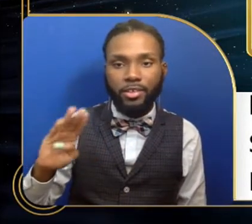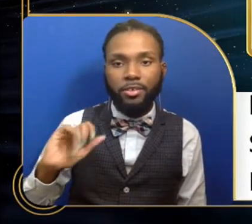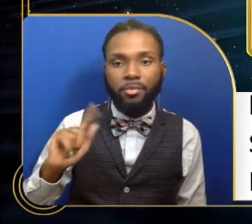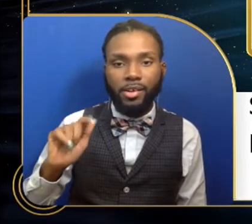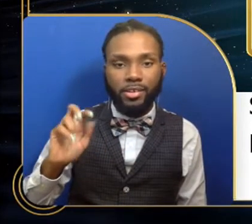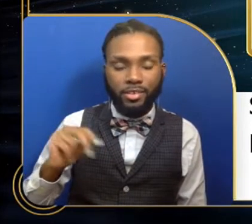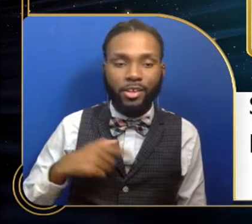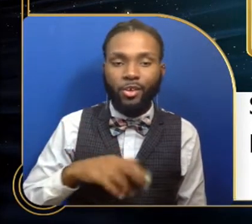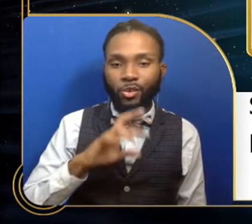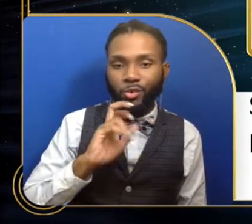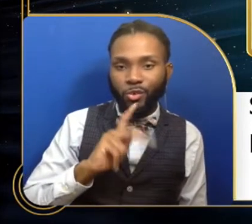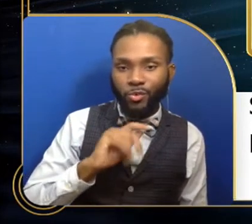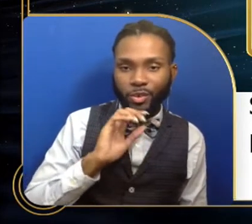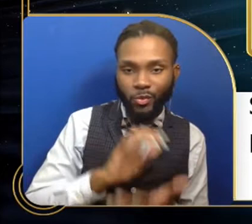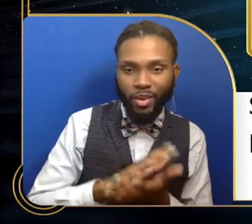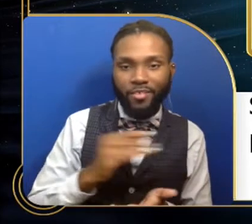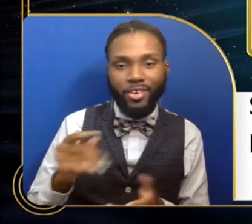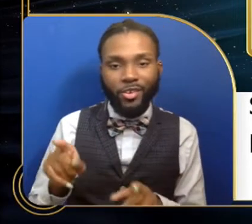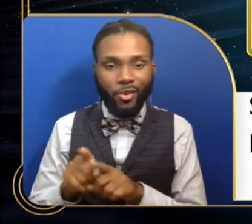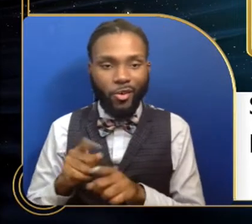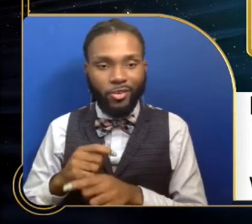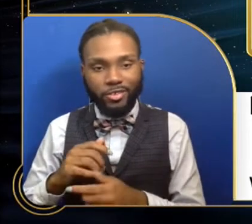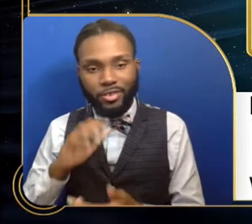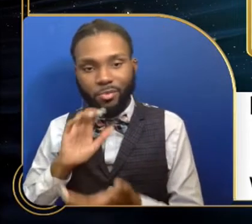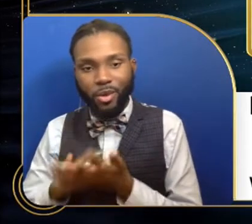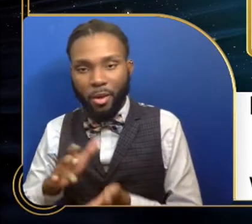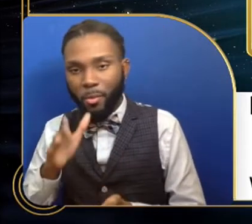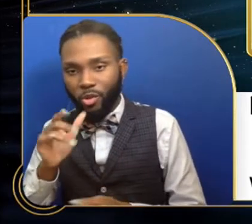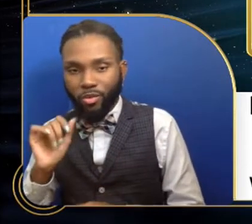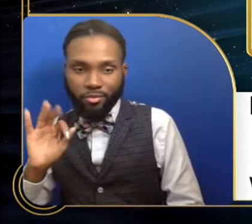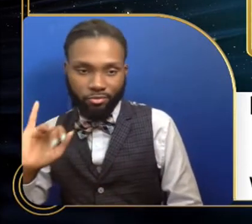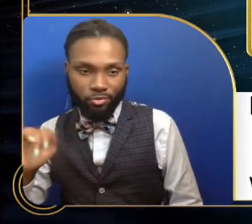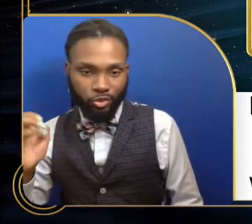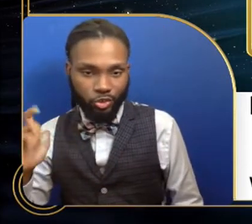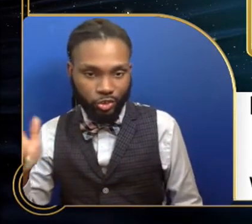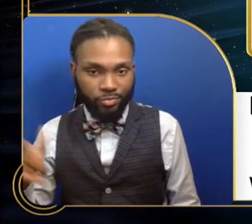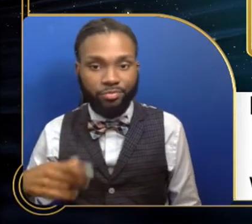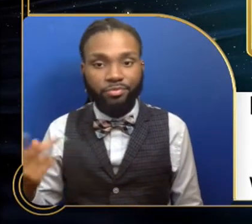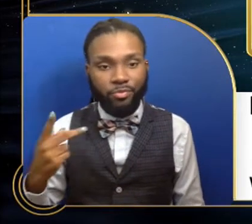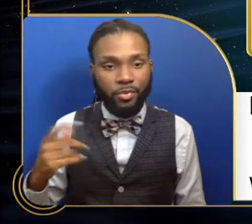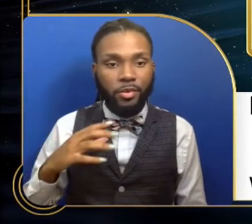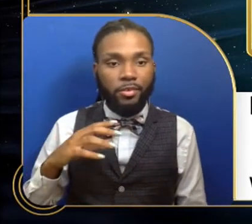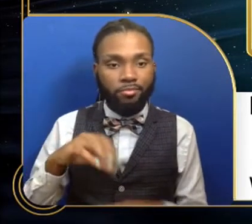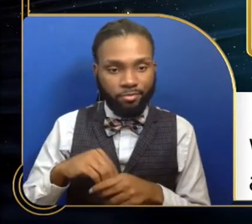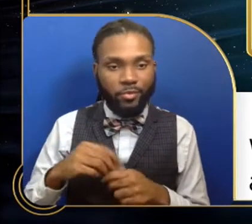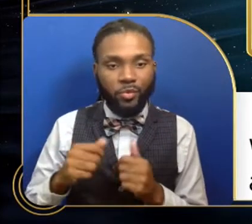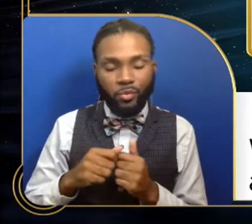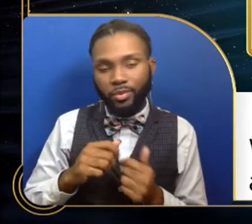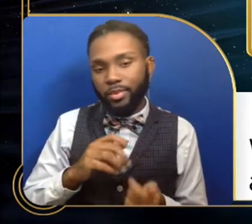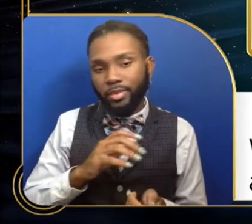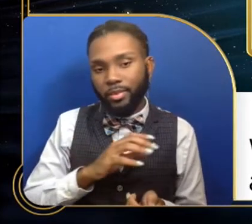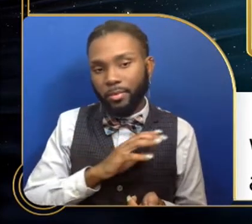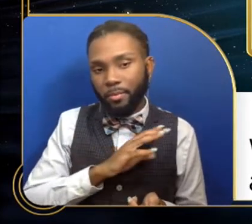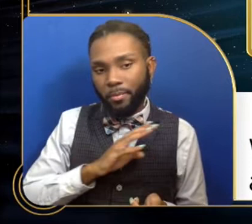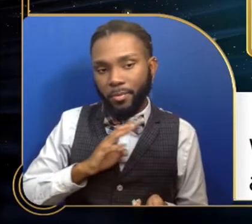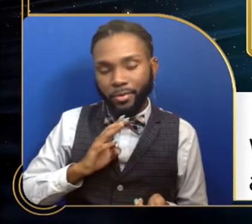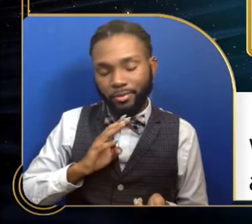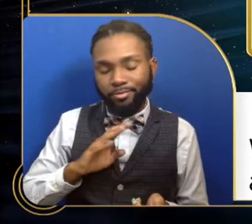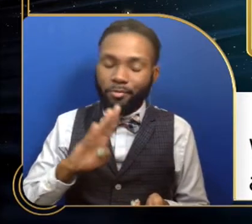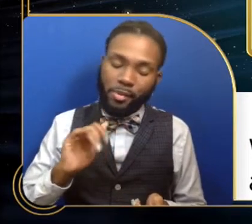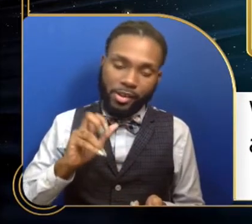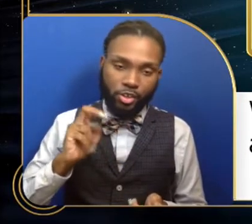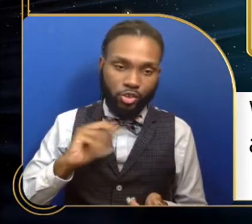Jill Bazelon. Both Jill and I are members of the Bazelon Center board. When I first learned of